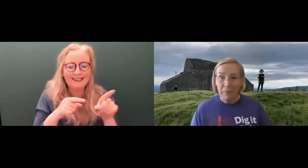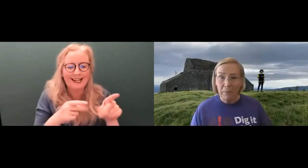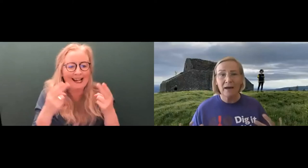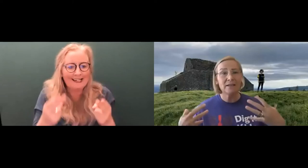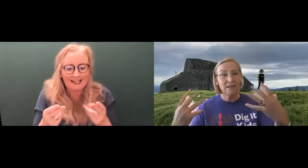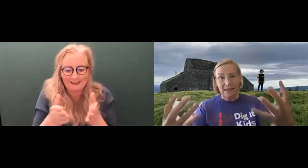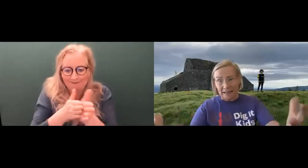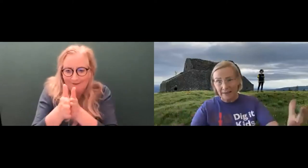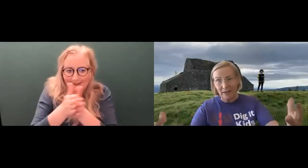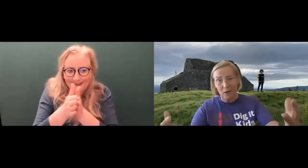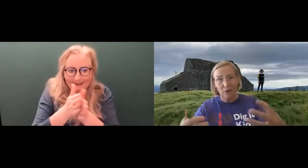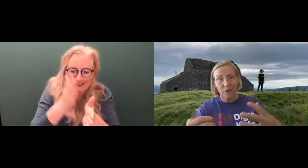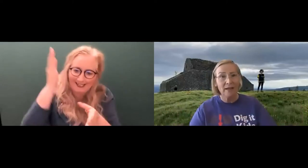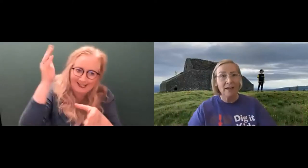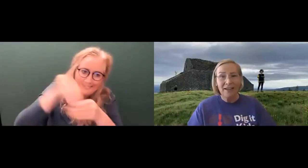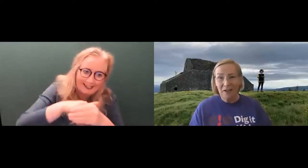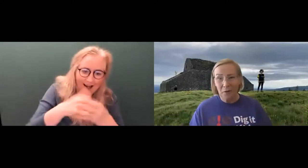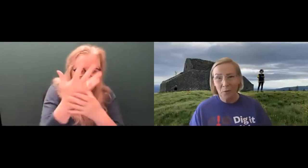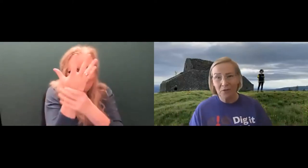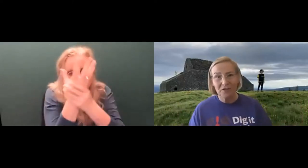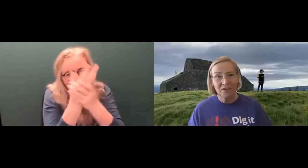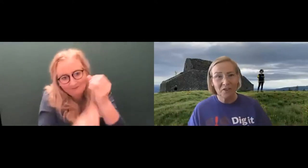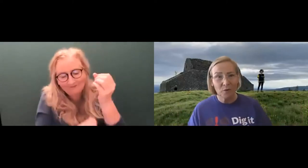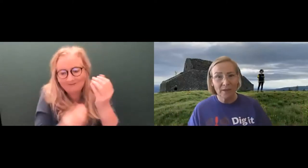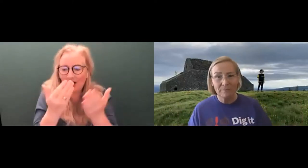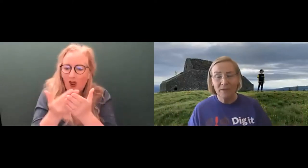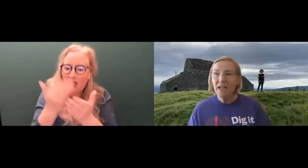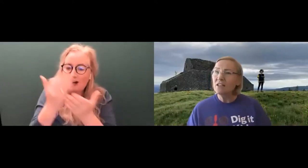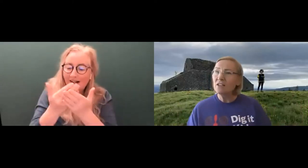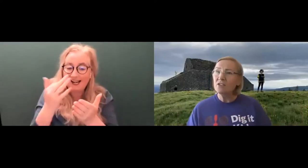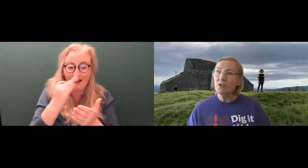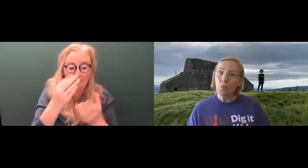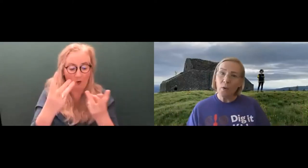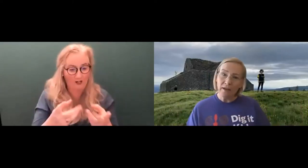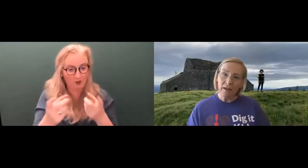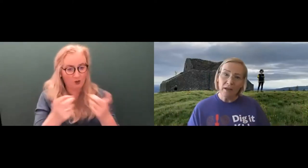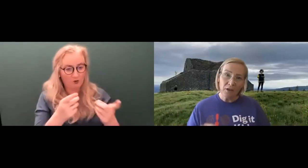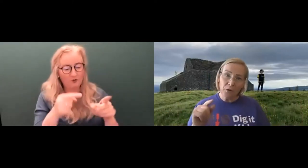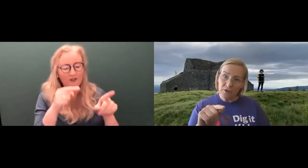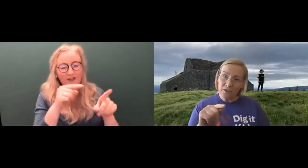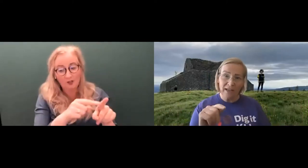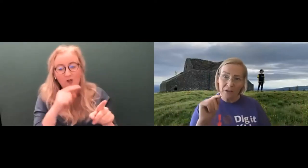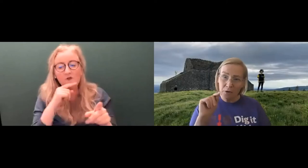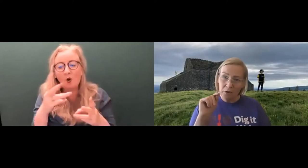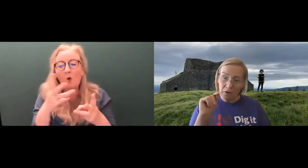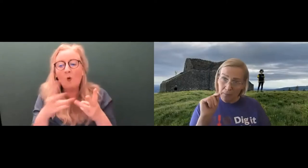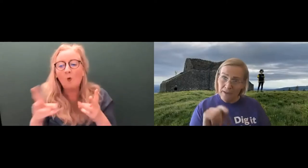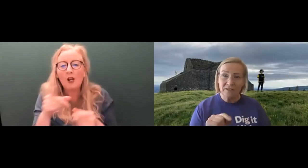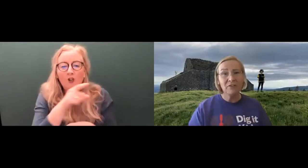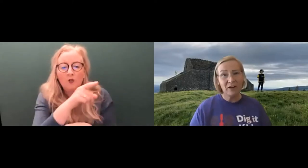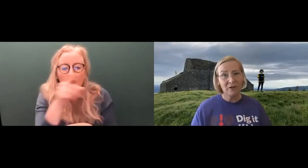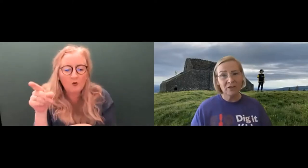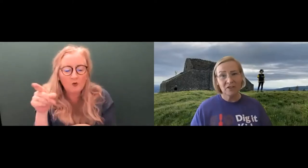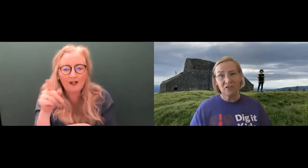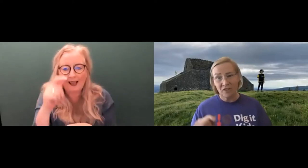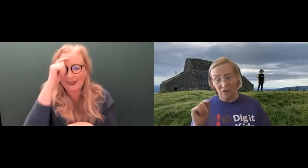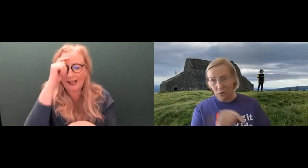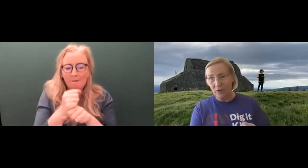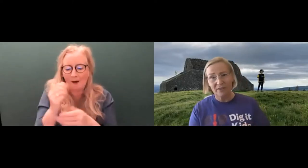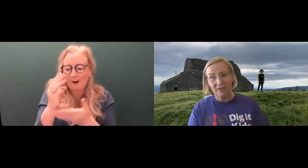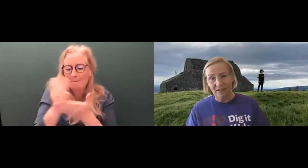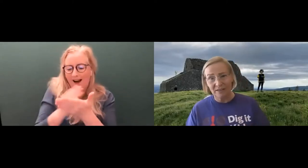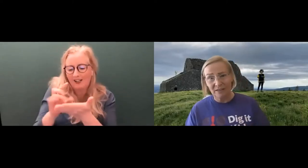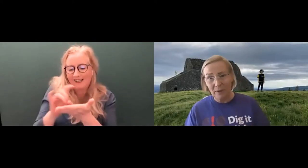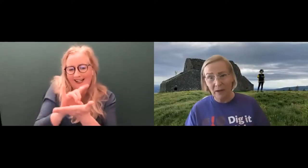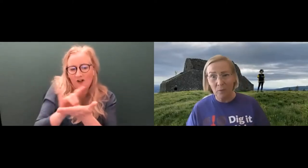embodied in their learning in order to do it. So when you take the piece of heritage that